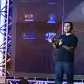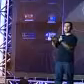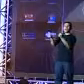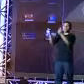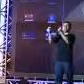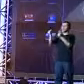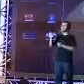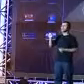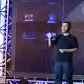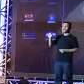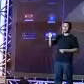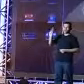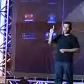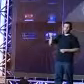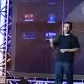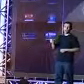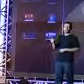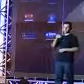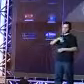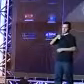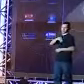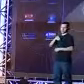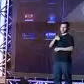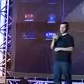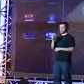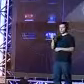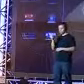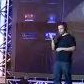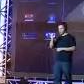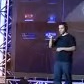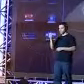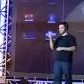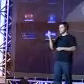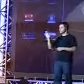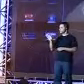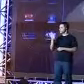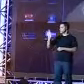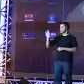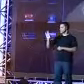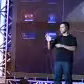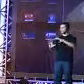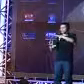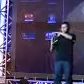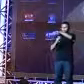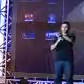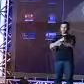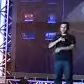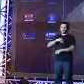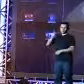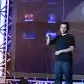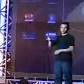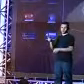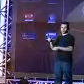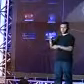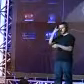As much as 80% of the world's population owned.